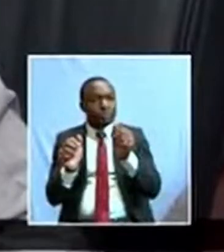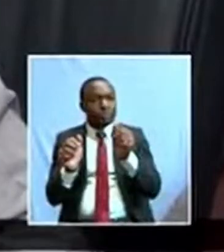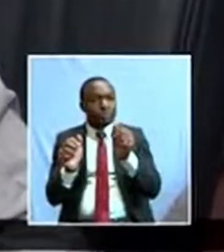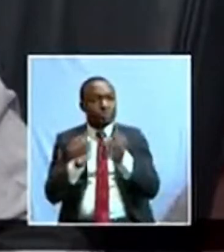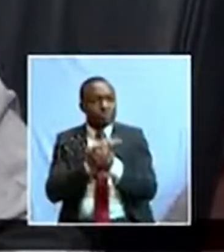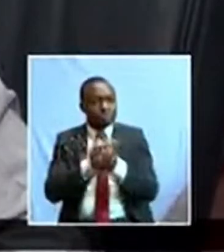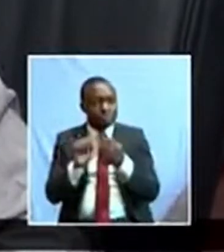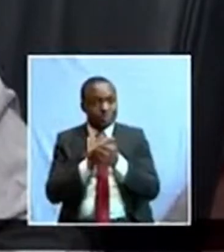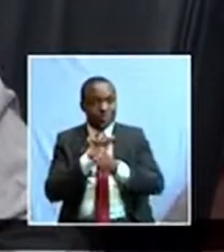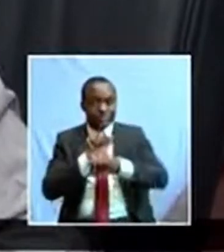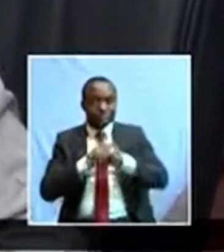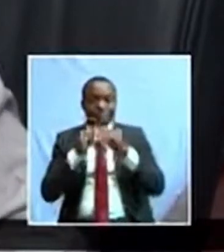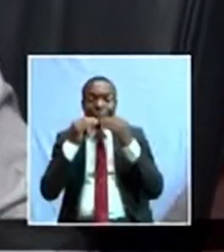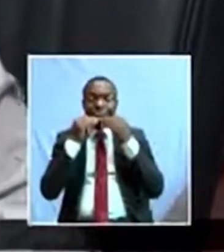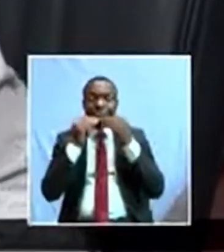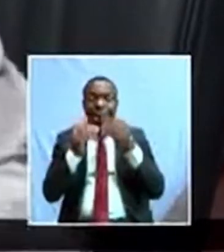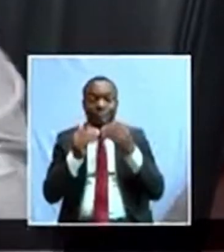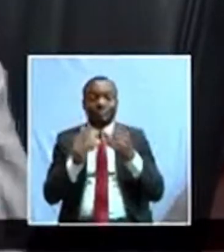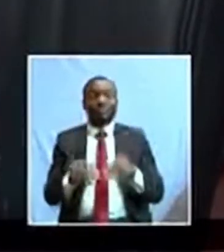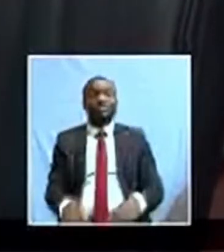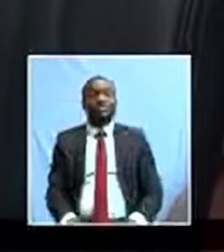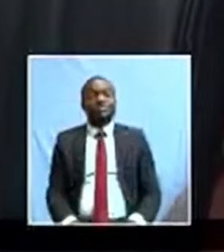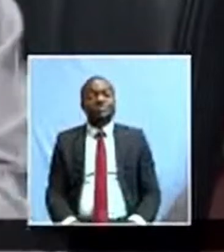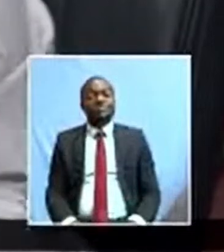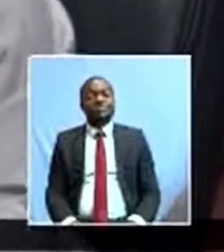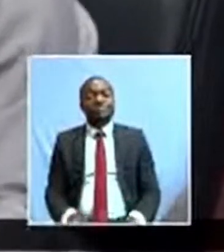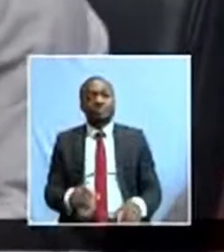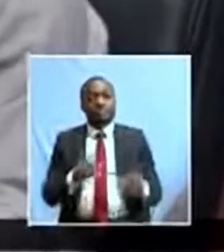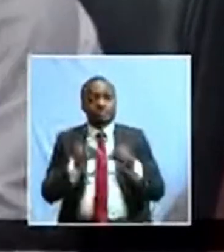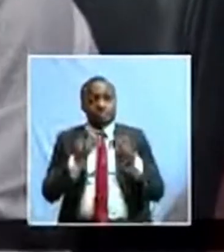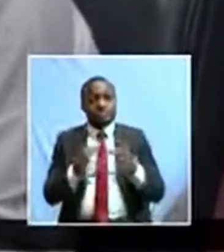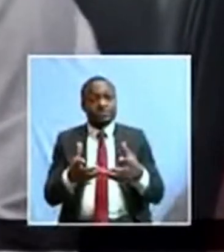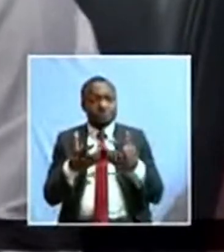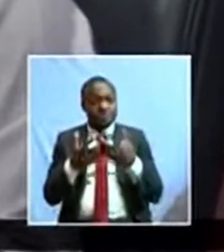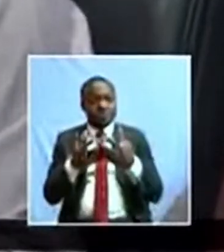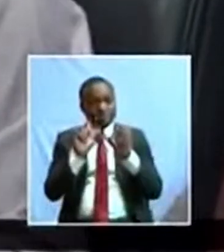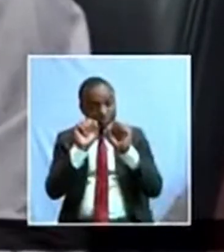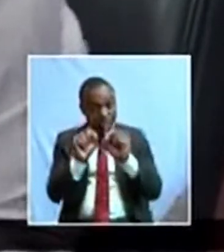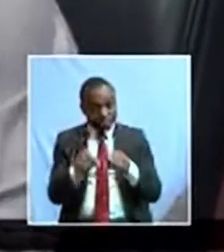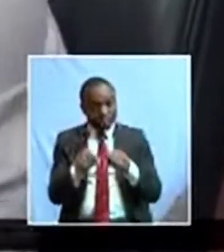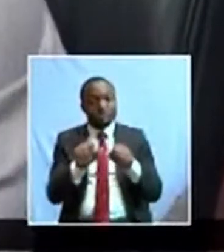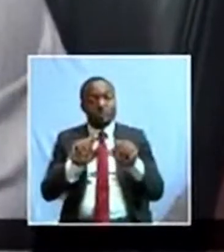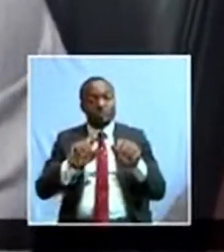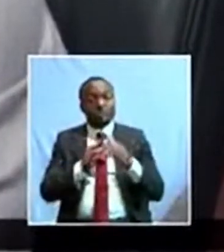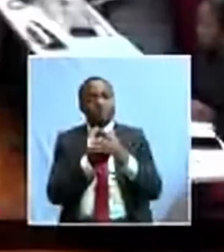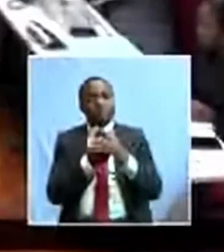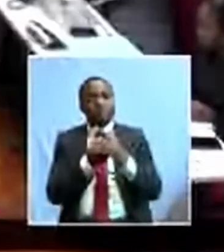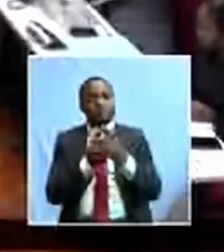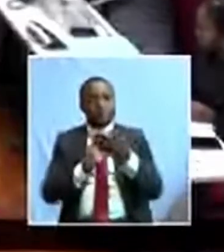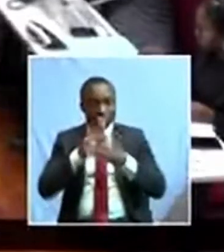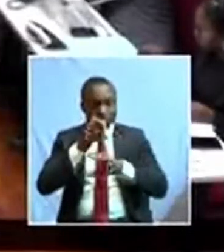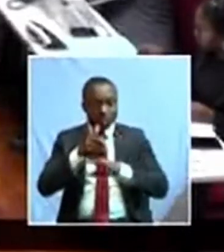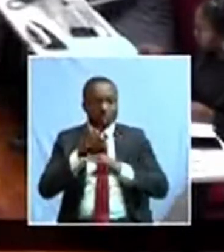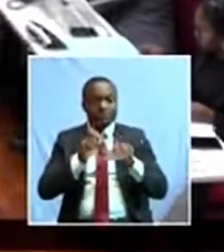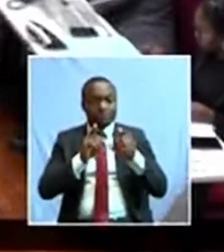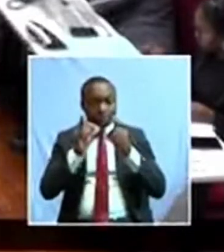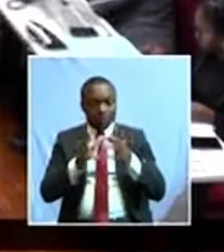period? Thank you. Thank you so much. Director Engineering, you can start, and then Director